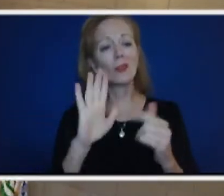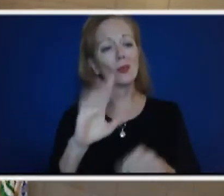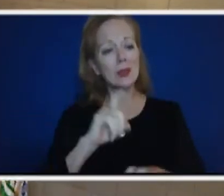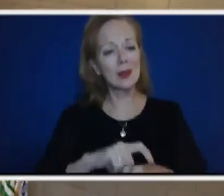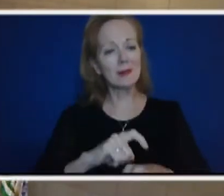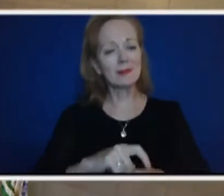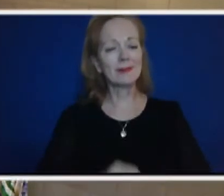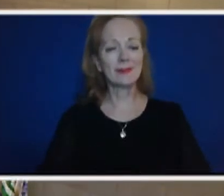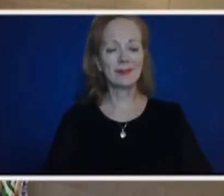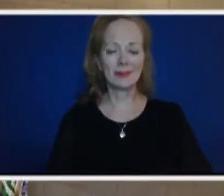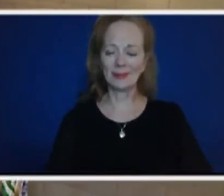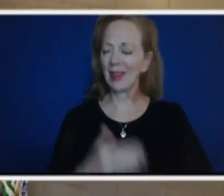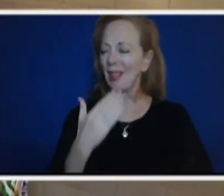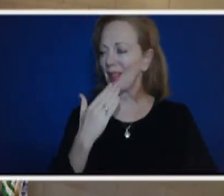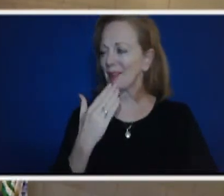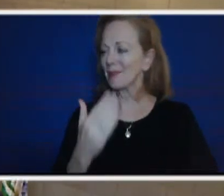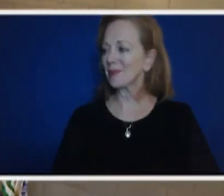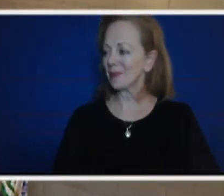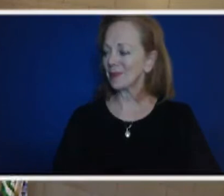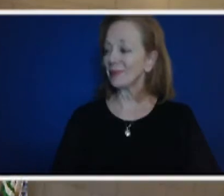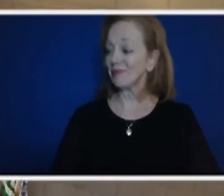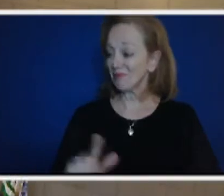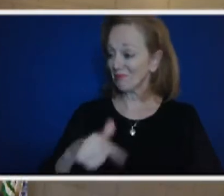Mrs. Brown, you have 2 minutes for rebuttal.